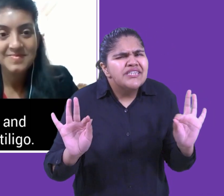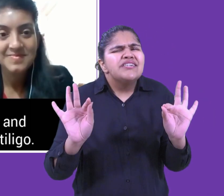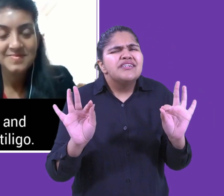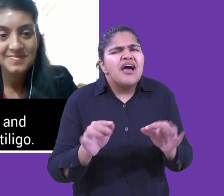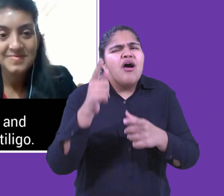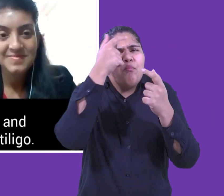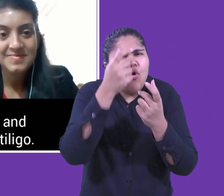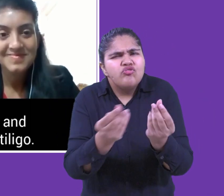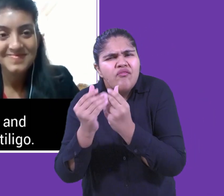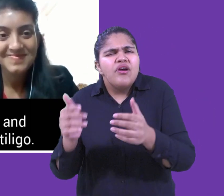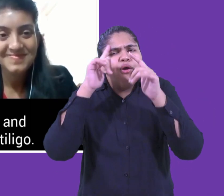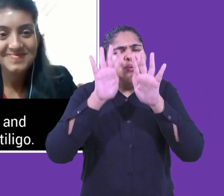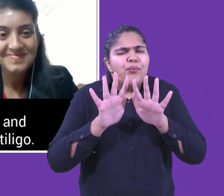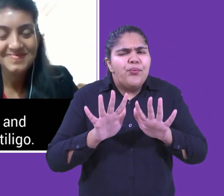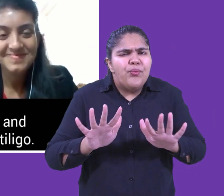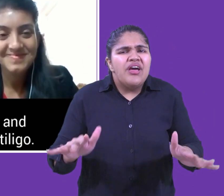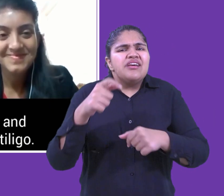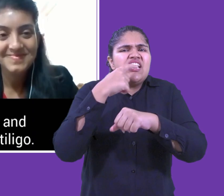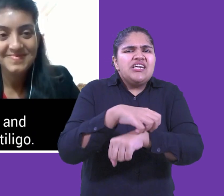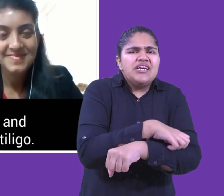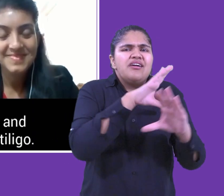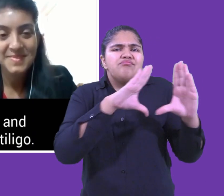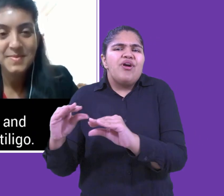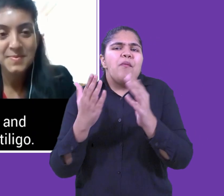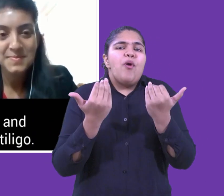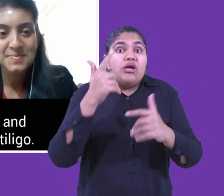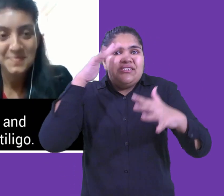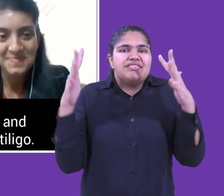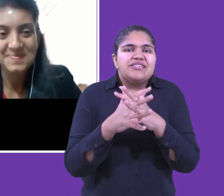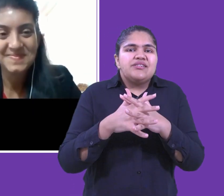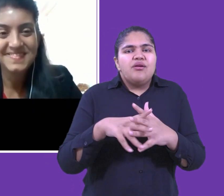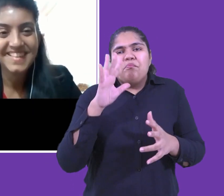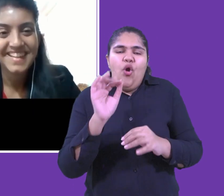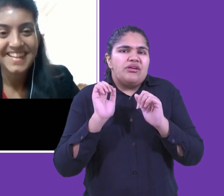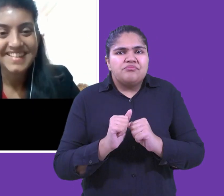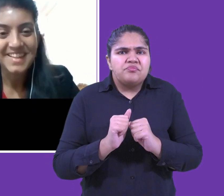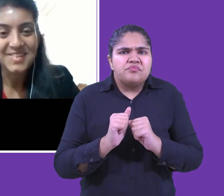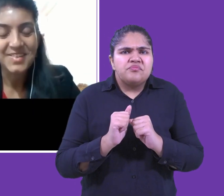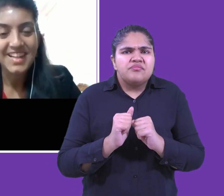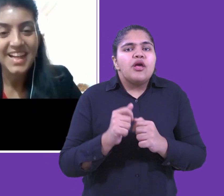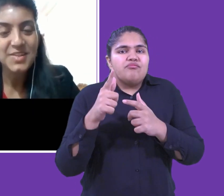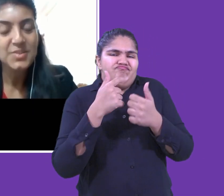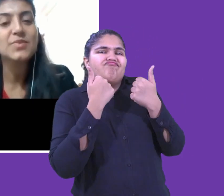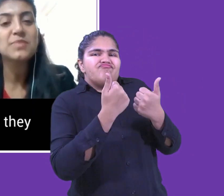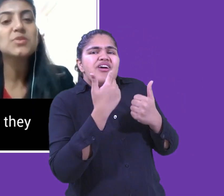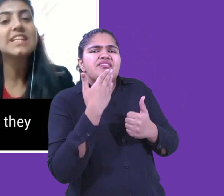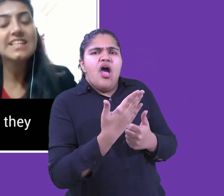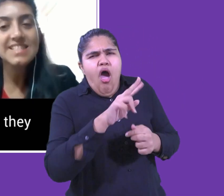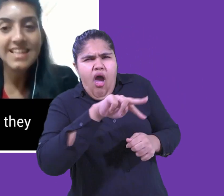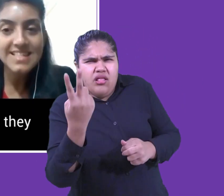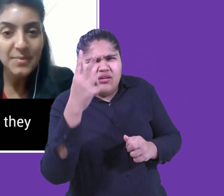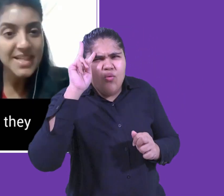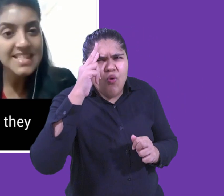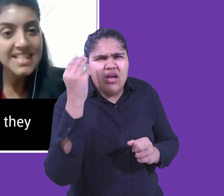great happy life and well controlled and repigmented vitiligo. Hmm. Thank you, doctor. And doctor, one more thing